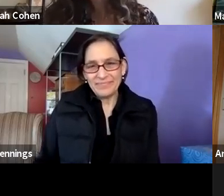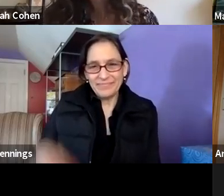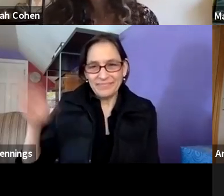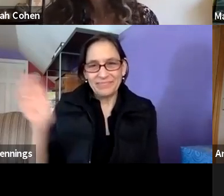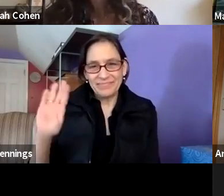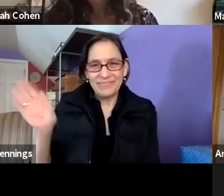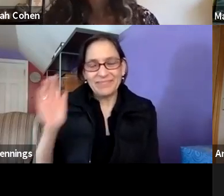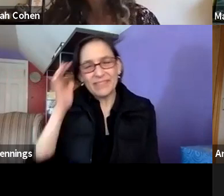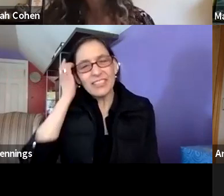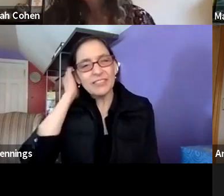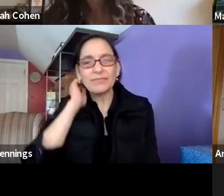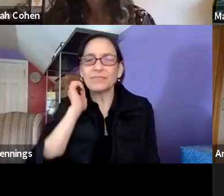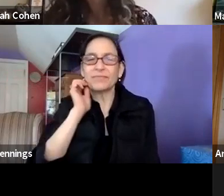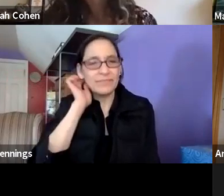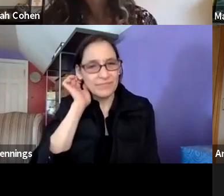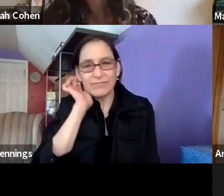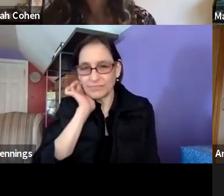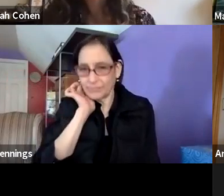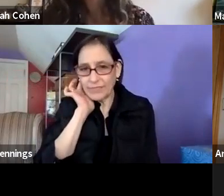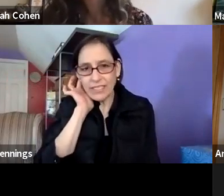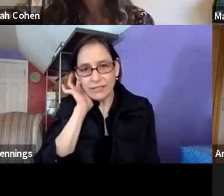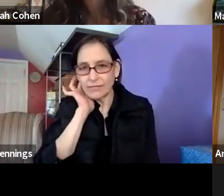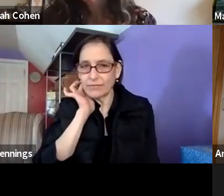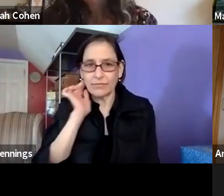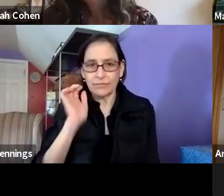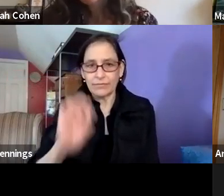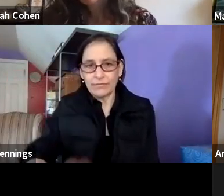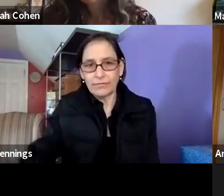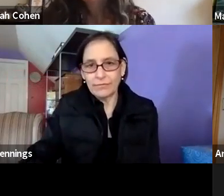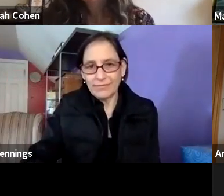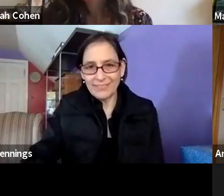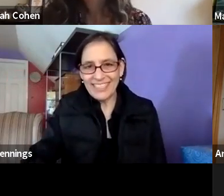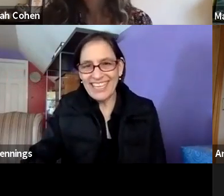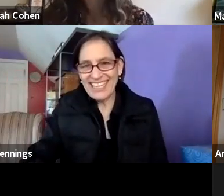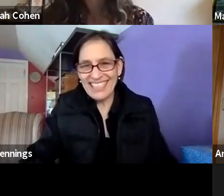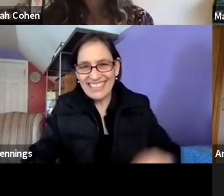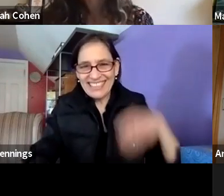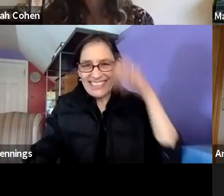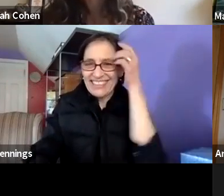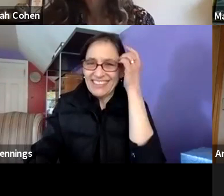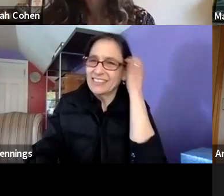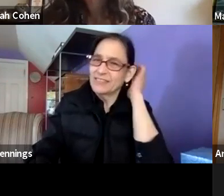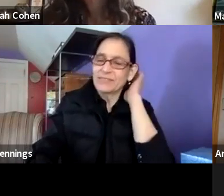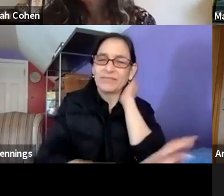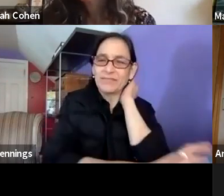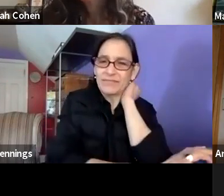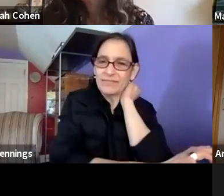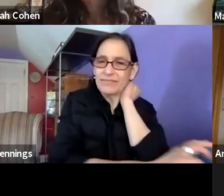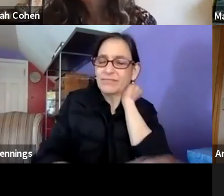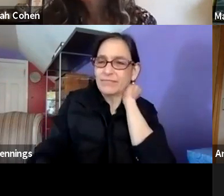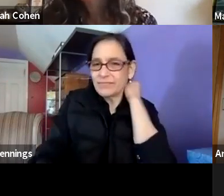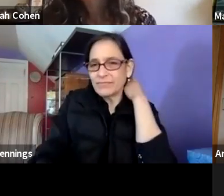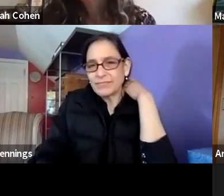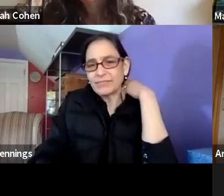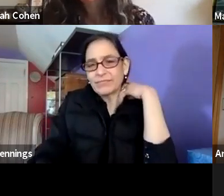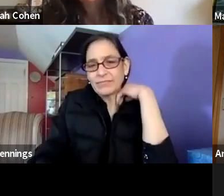was beautiful. Thank hear you. a moment. How was that for you? I wonder if we can start our meeting next time with that, because I mean, really, that was beautiful. It